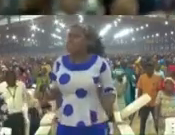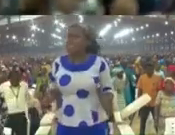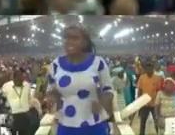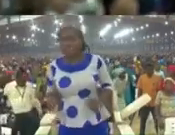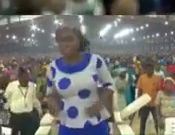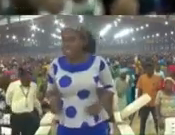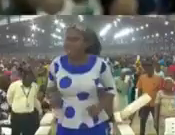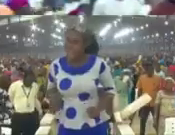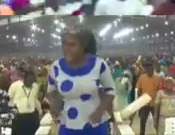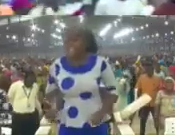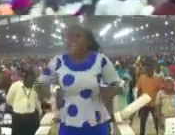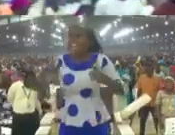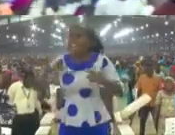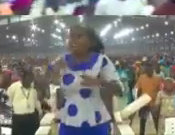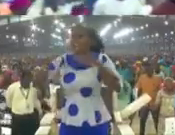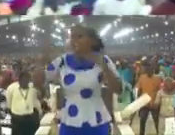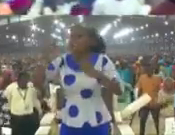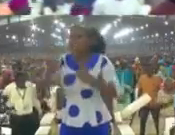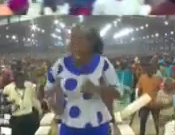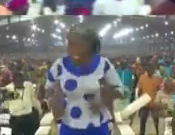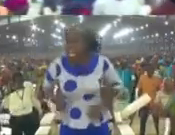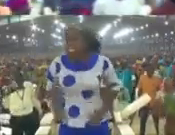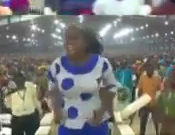Let me laugh last.